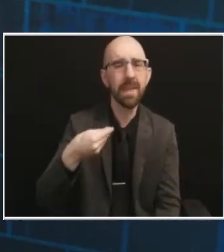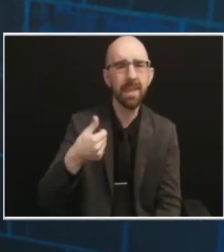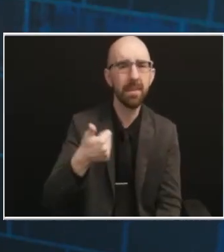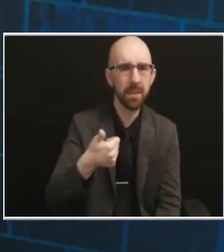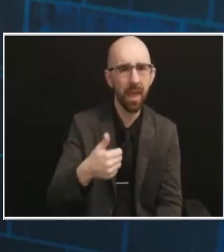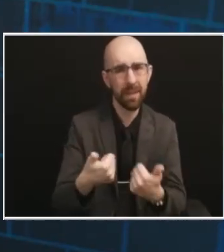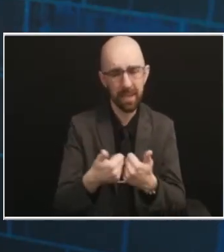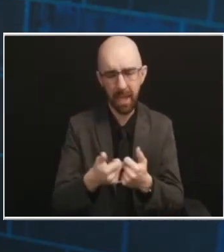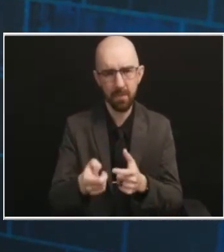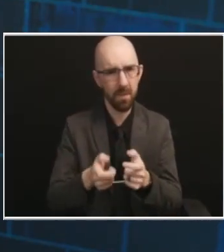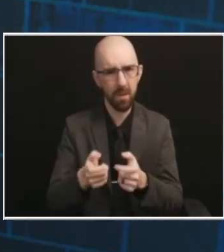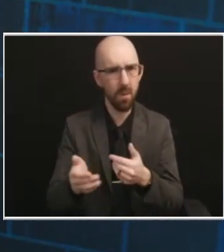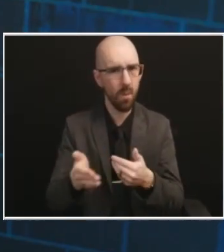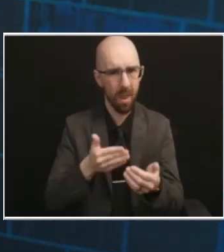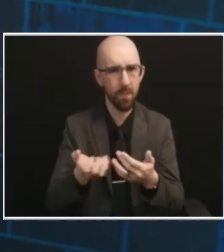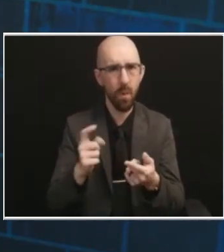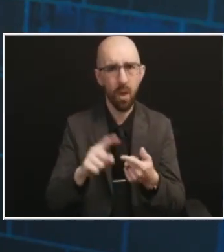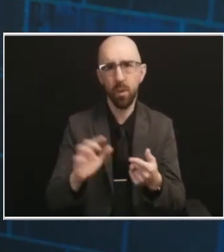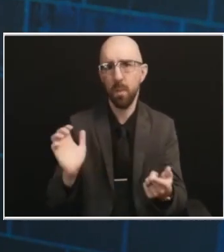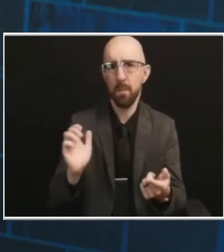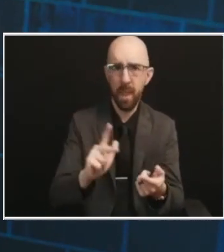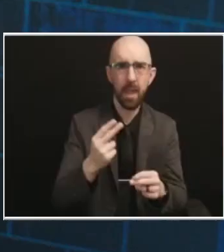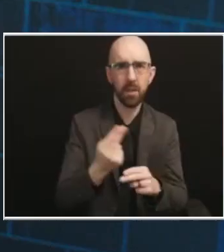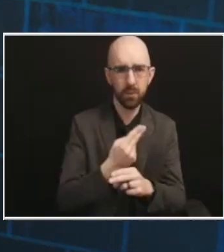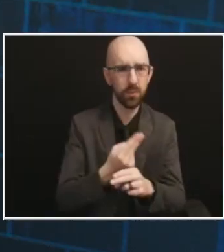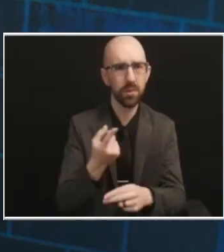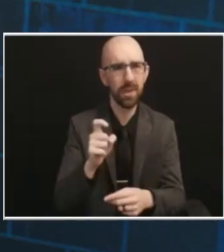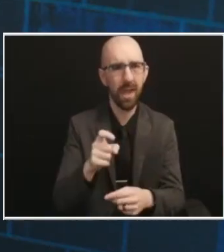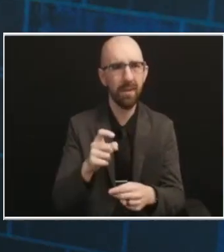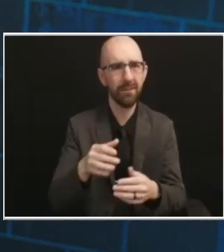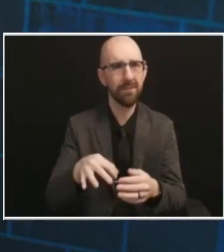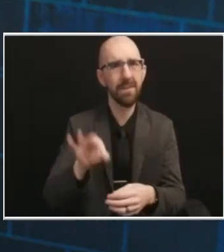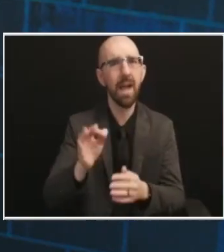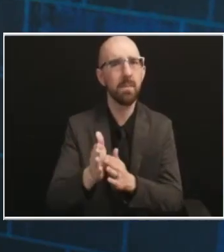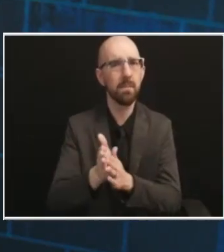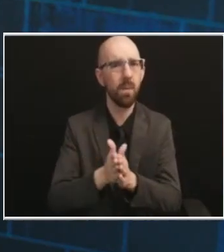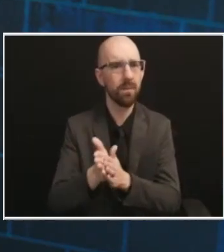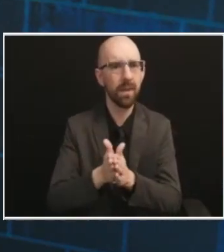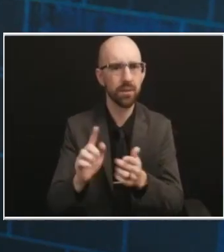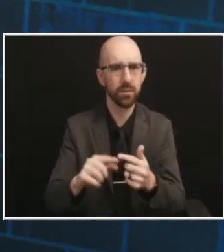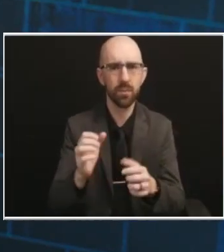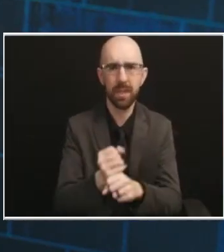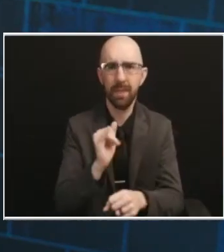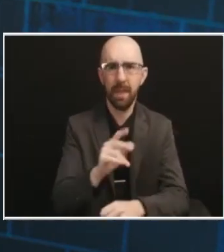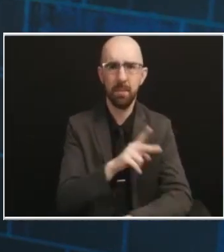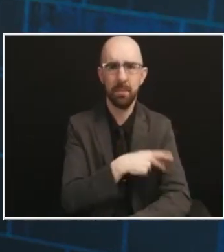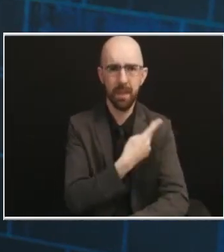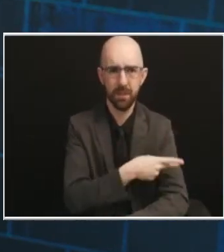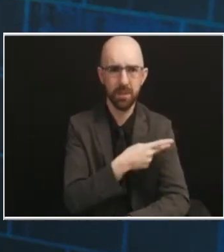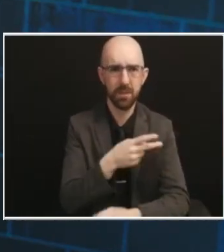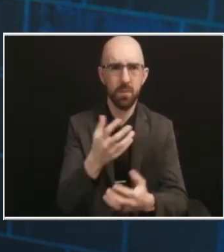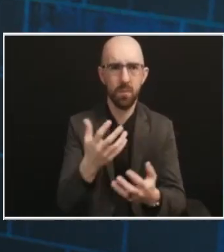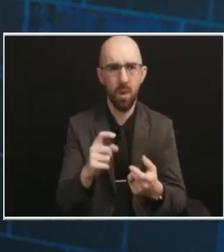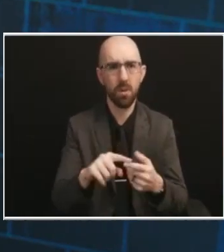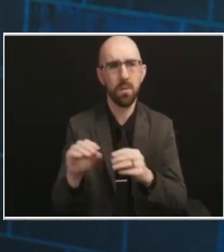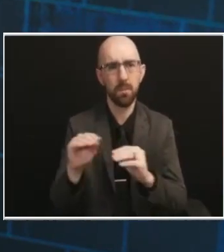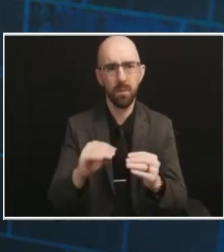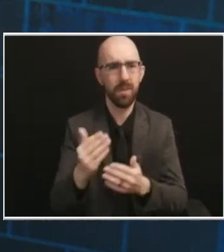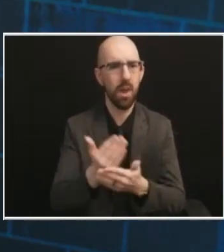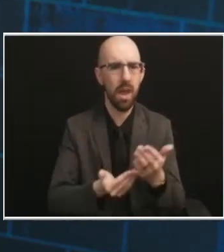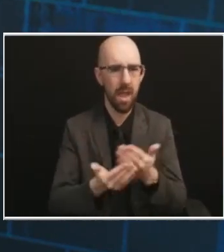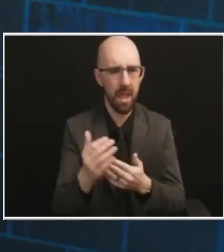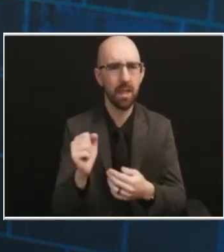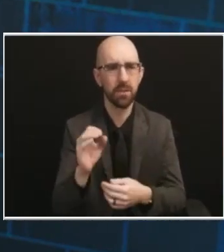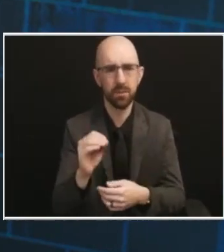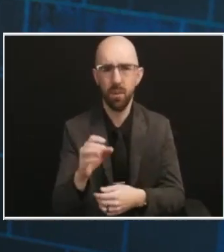is they want to get back to using, you just have to find the motivation to get the patient to want to move their hands. So Ezra